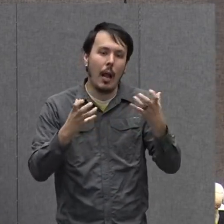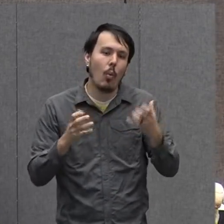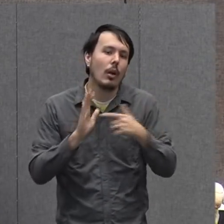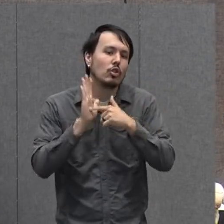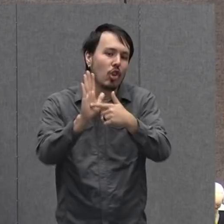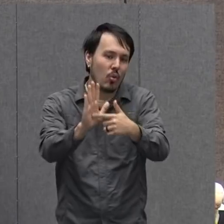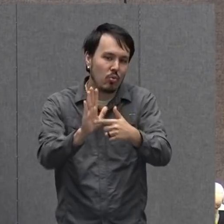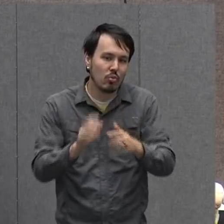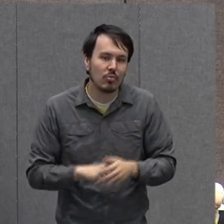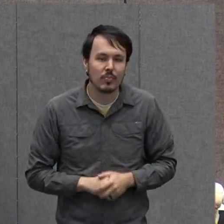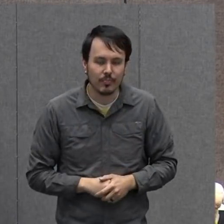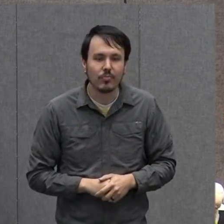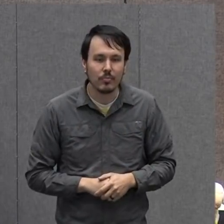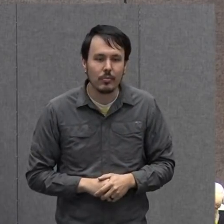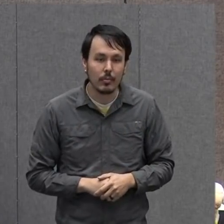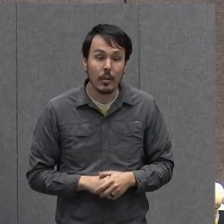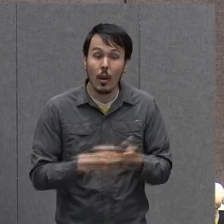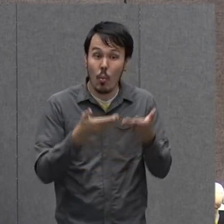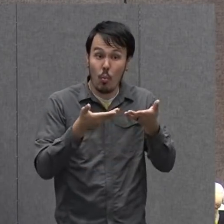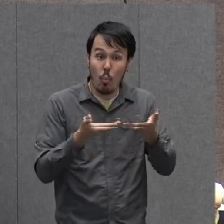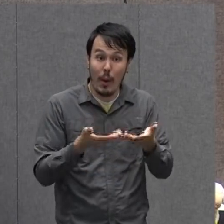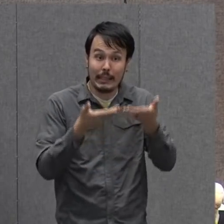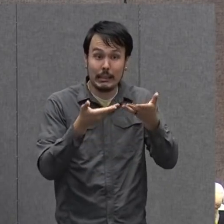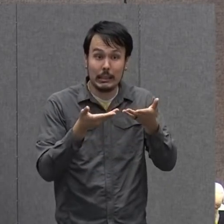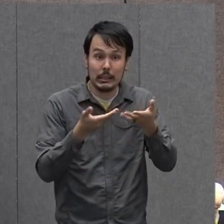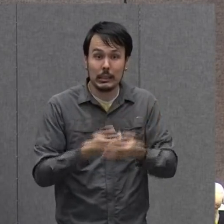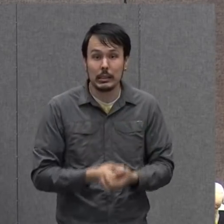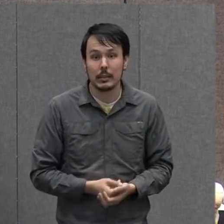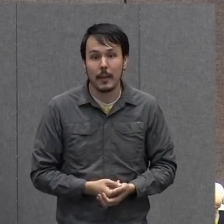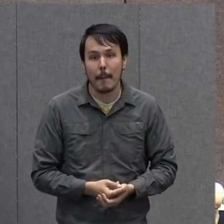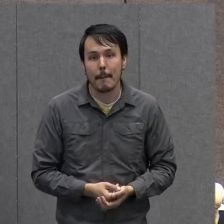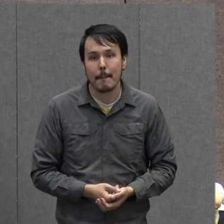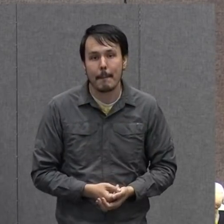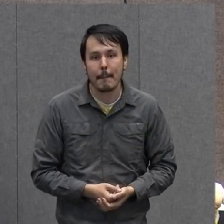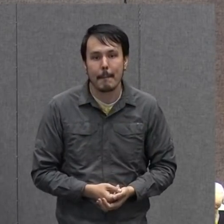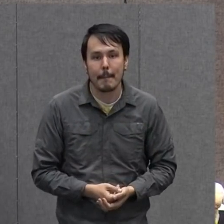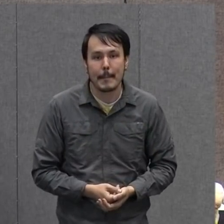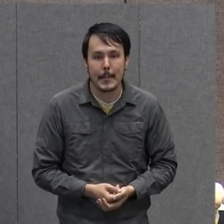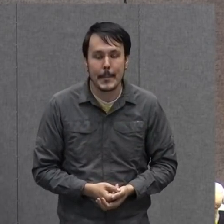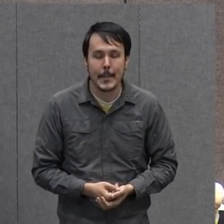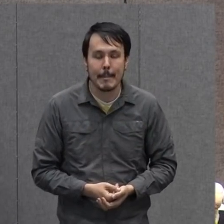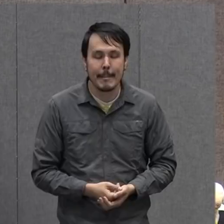all, but we are definitely going to focus on our sense of sight. What are we seeing?